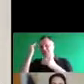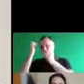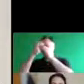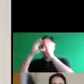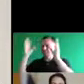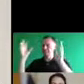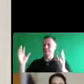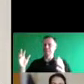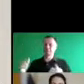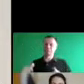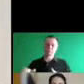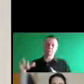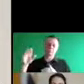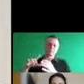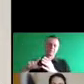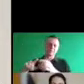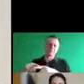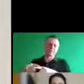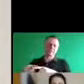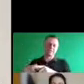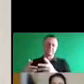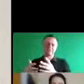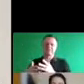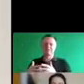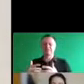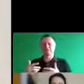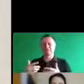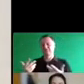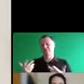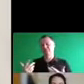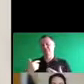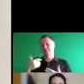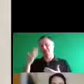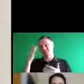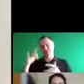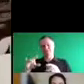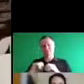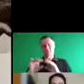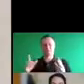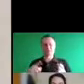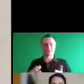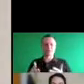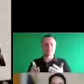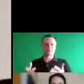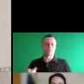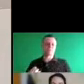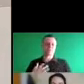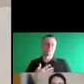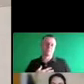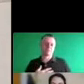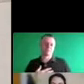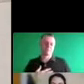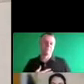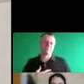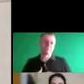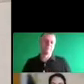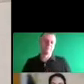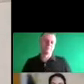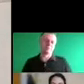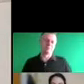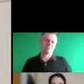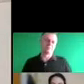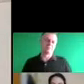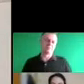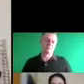not completely clear in my mind just yet. That's why I'm allowing myself, it's the only work that I